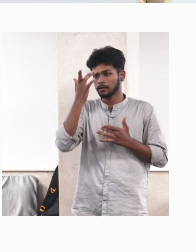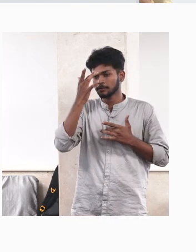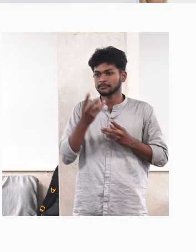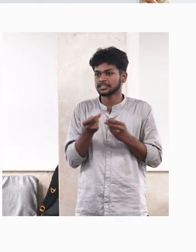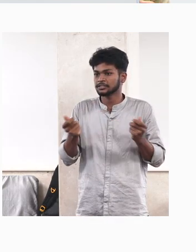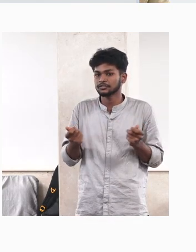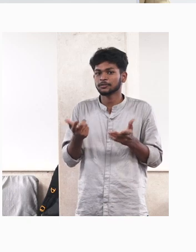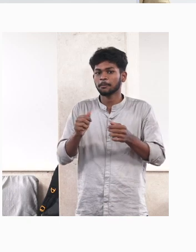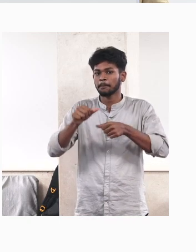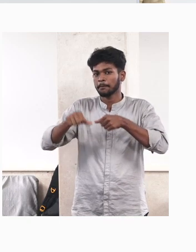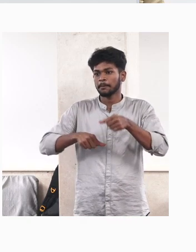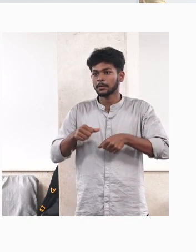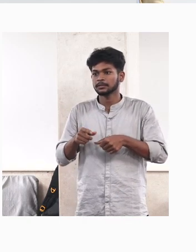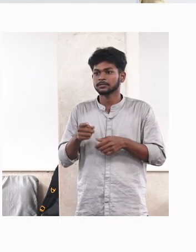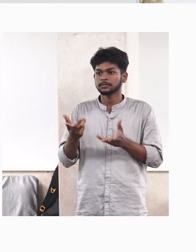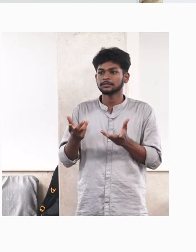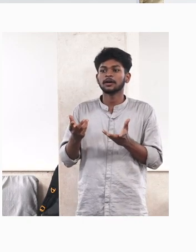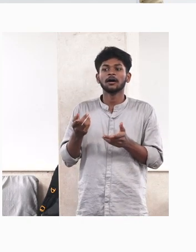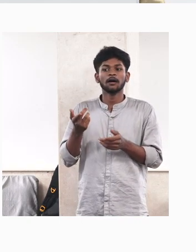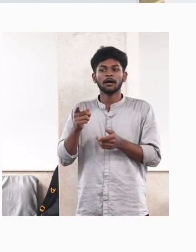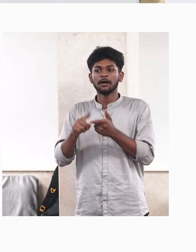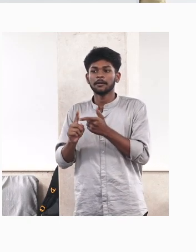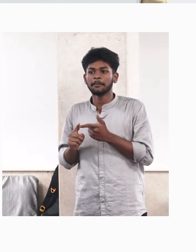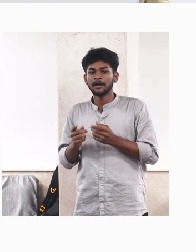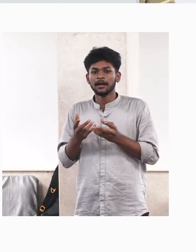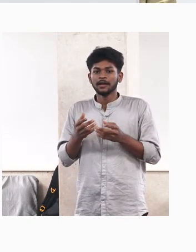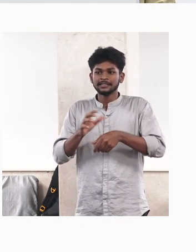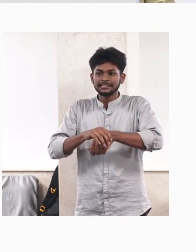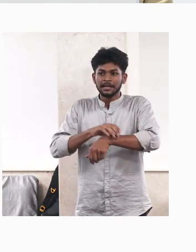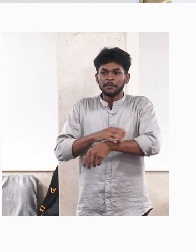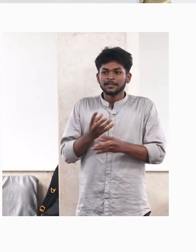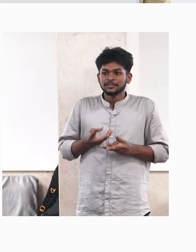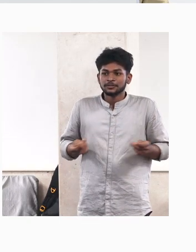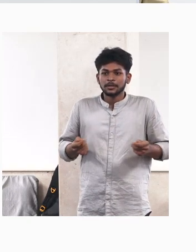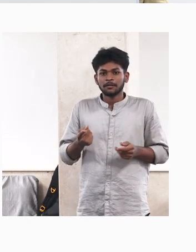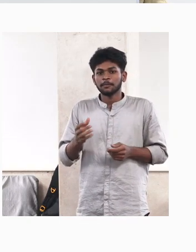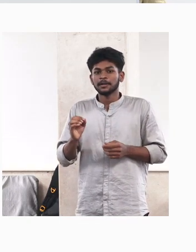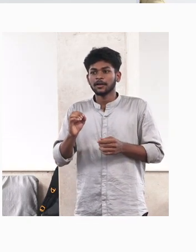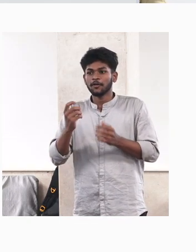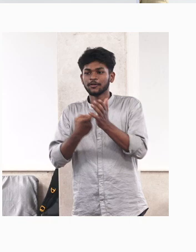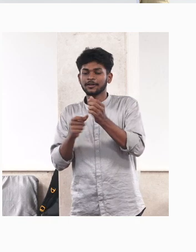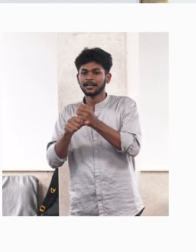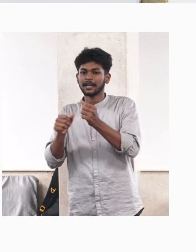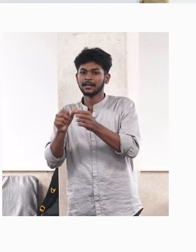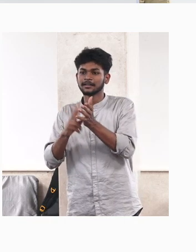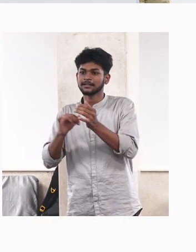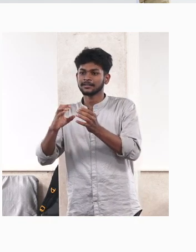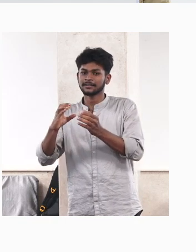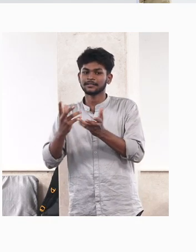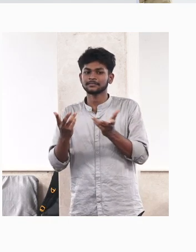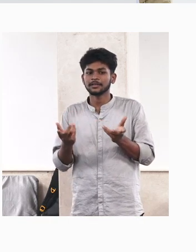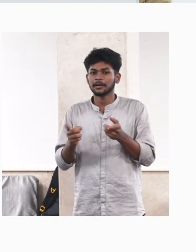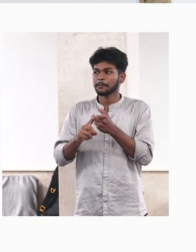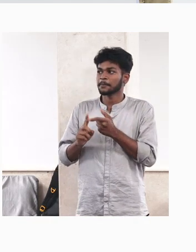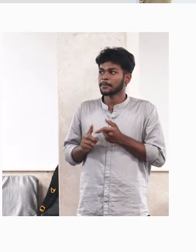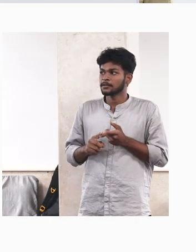is organic, you think that the treatment will be organic drugs. In Open